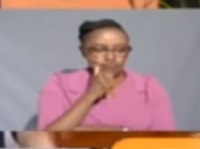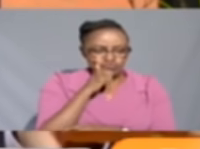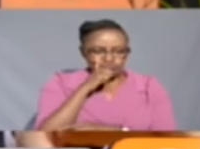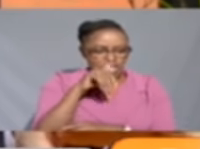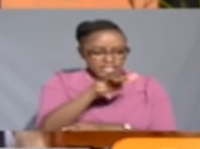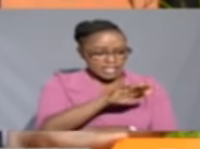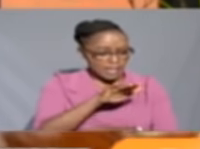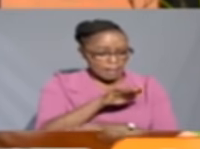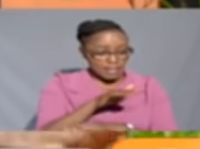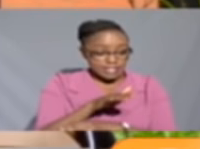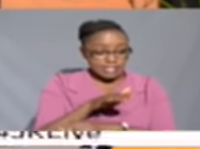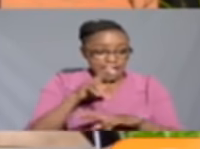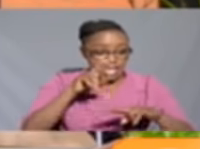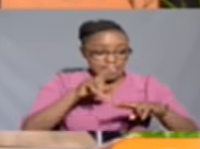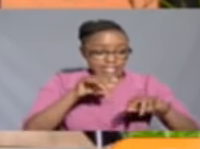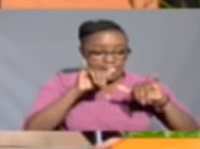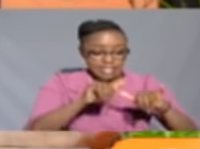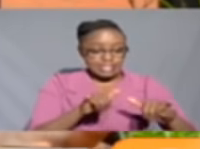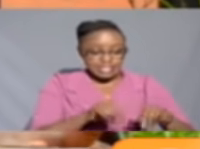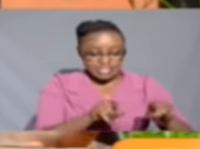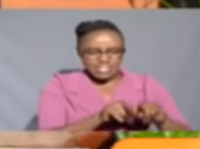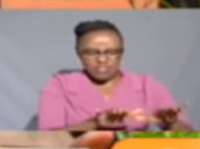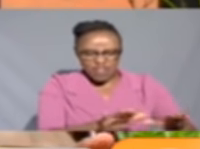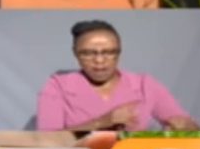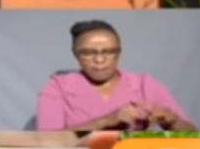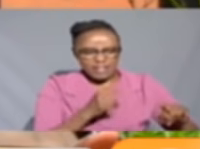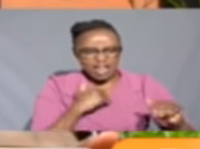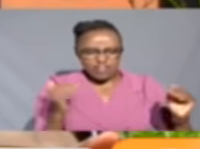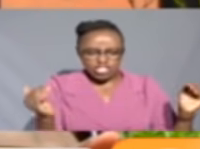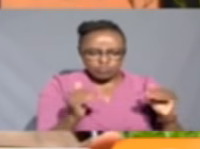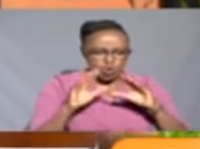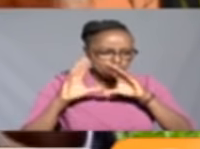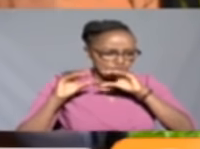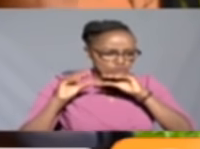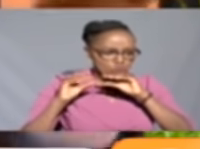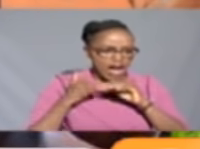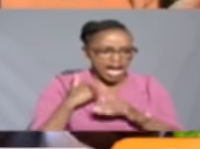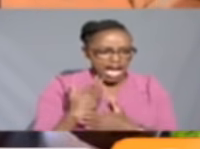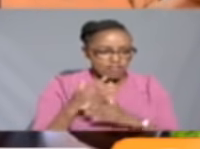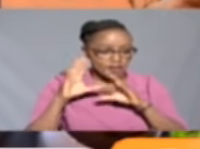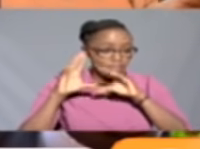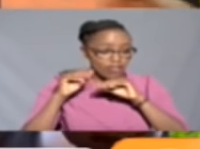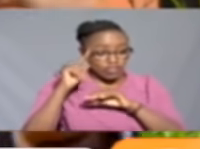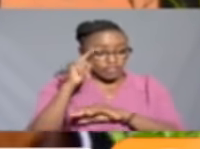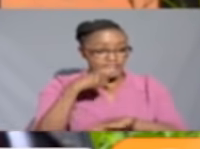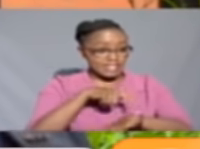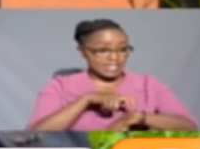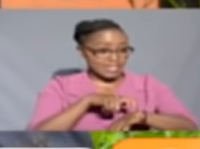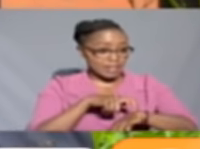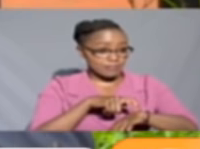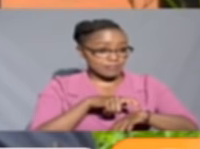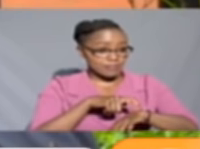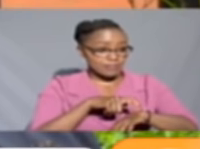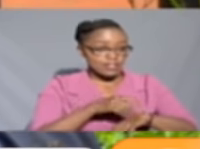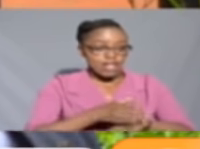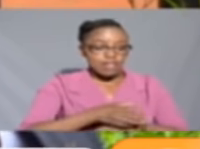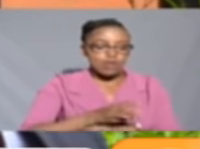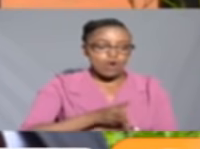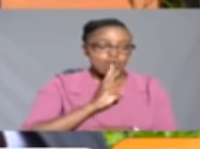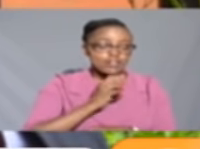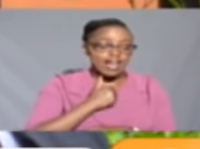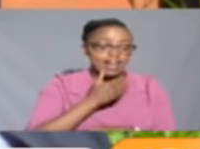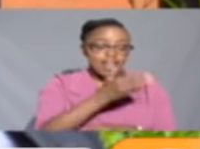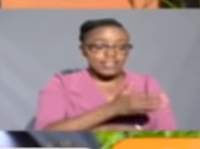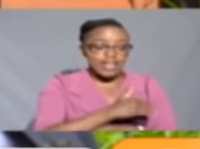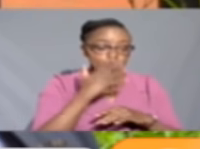I stayed. Still on the floor, but there was a small mattress on the floor for the first time. And there was water to wash my